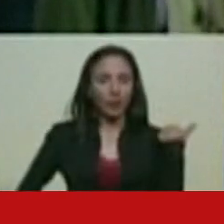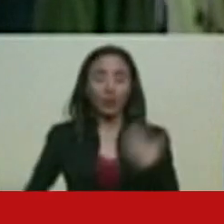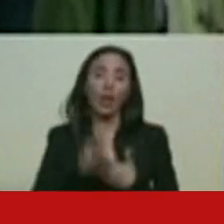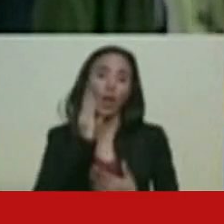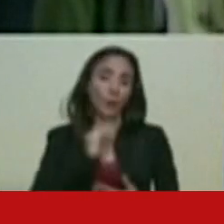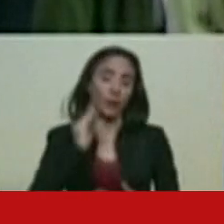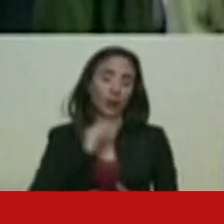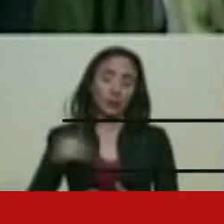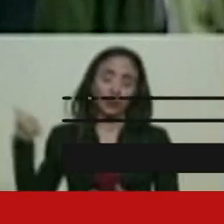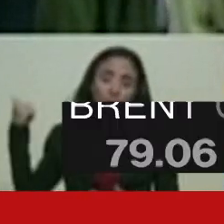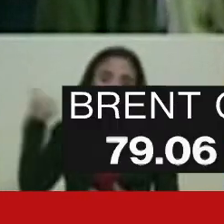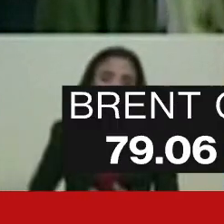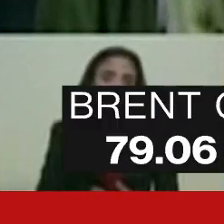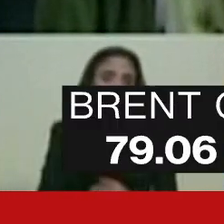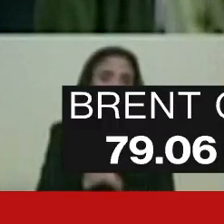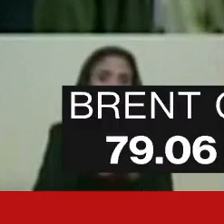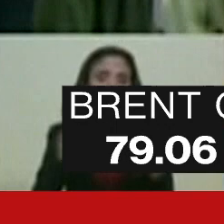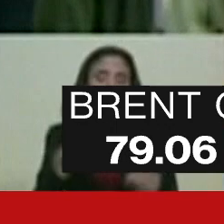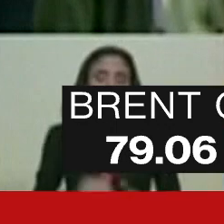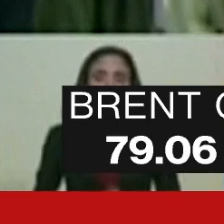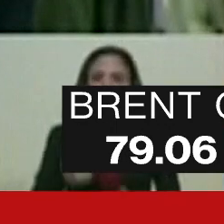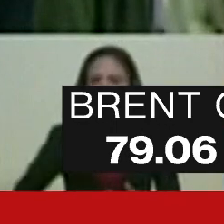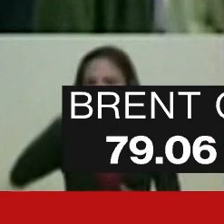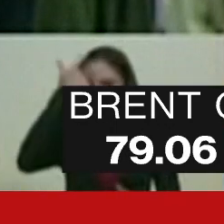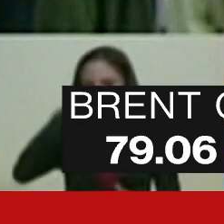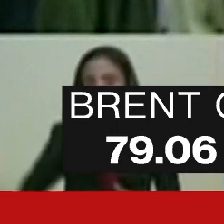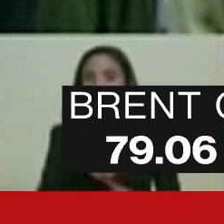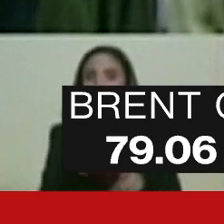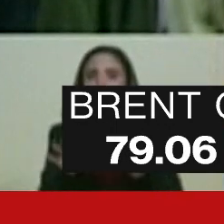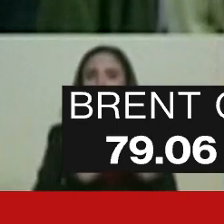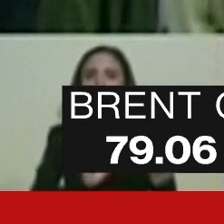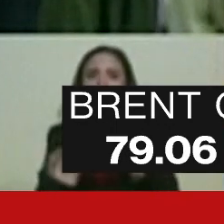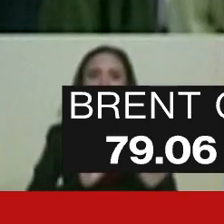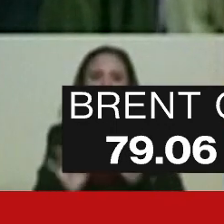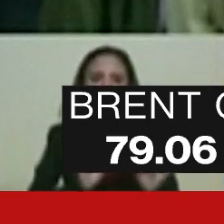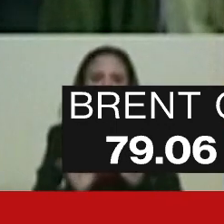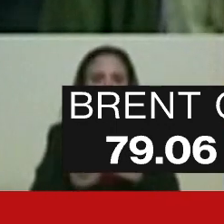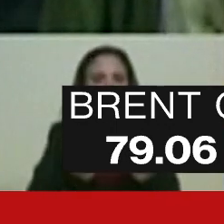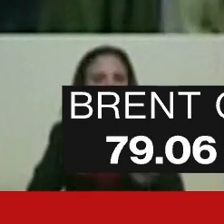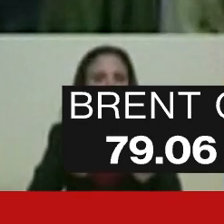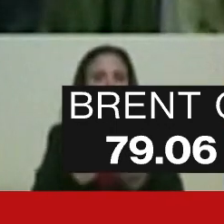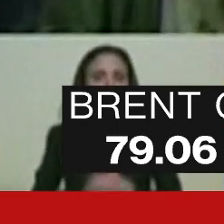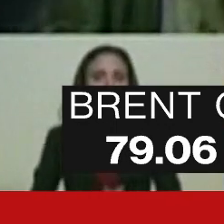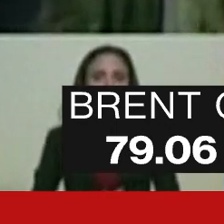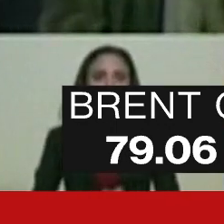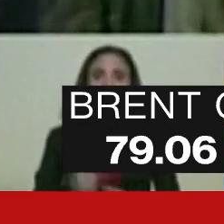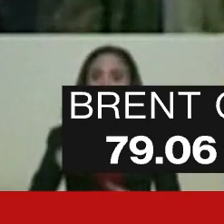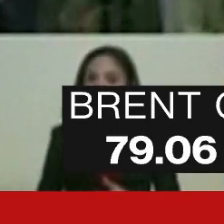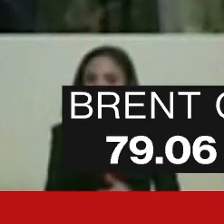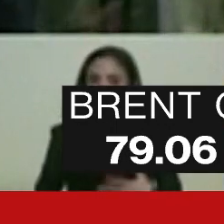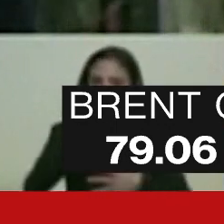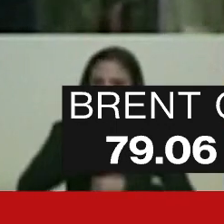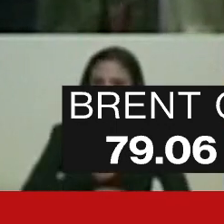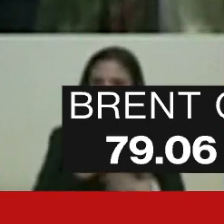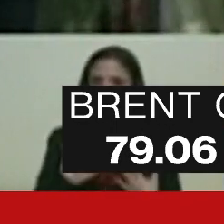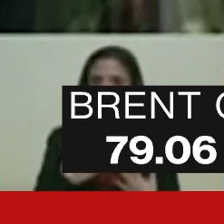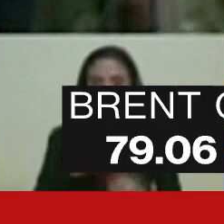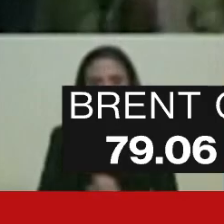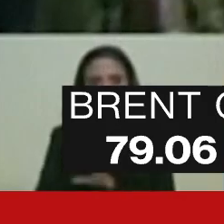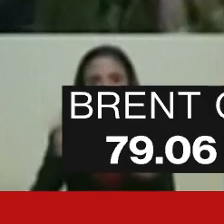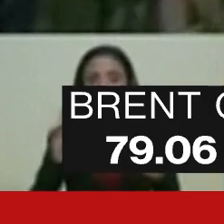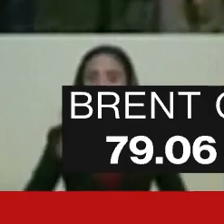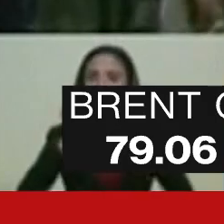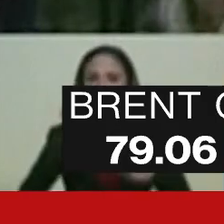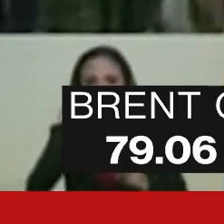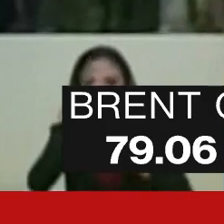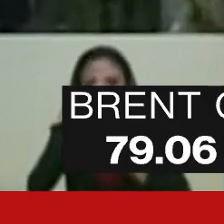been widely criticised, including criticisms such as he's making a joke out of democracy. The United States and Chile, amongst